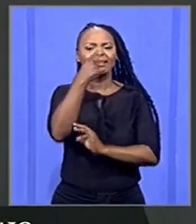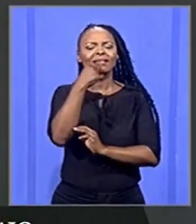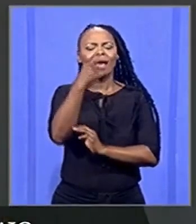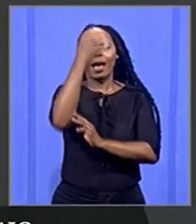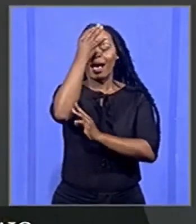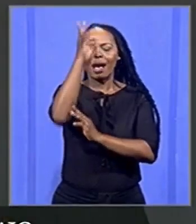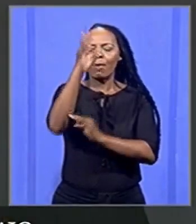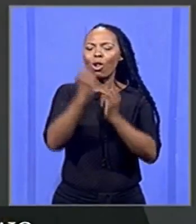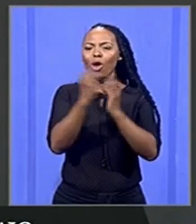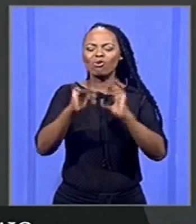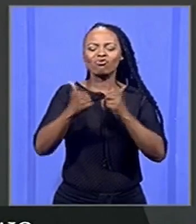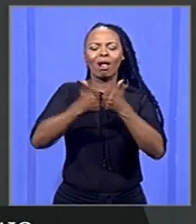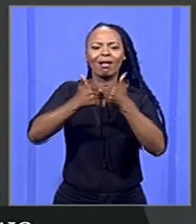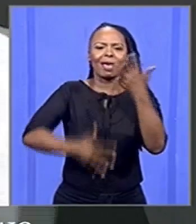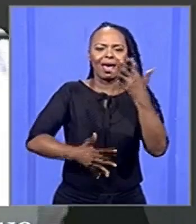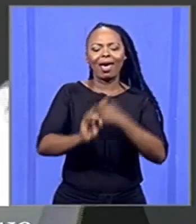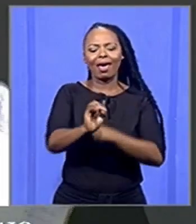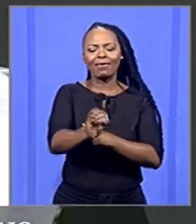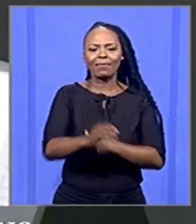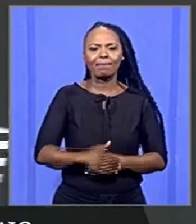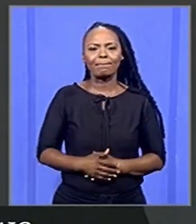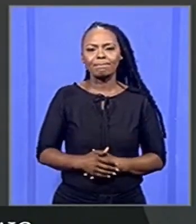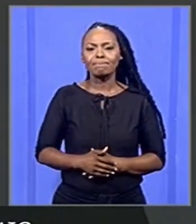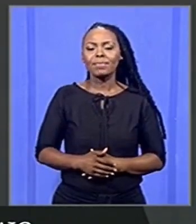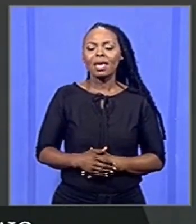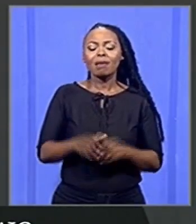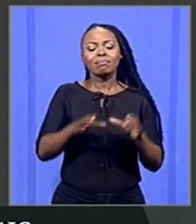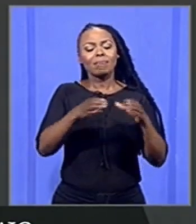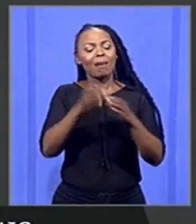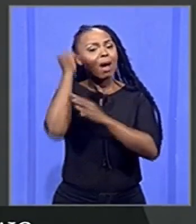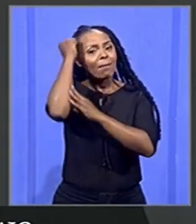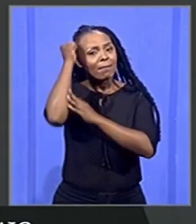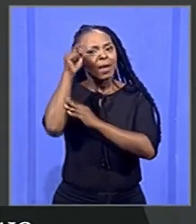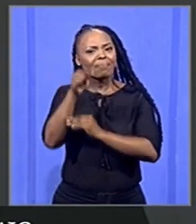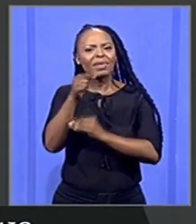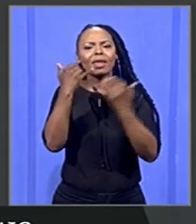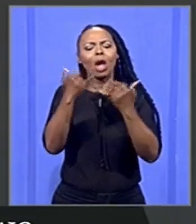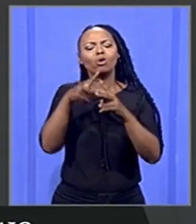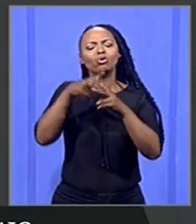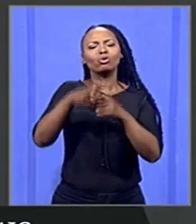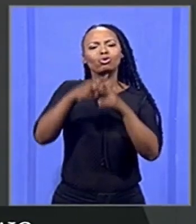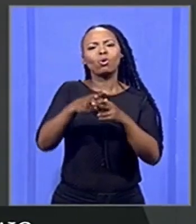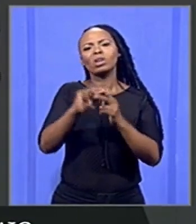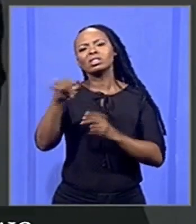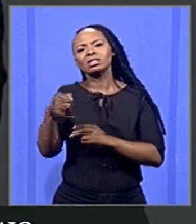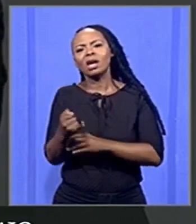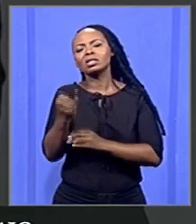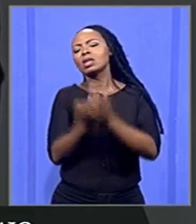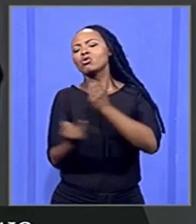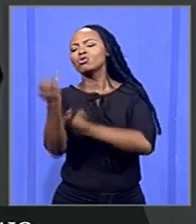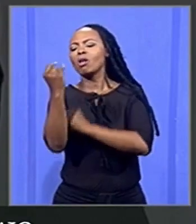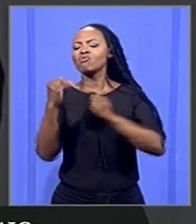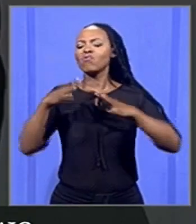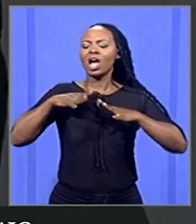The creative industry must not just be used as a tool to enrich individuals. Yes,